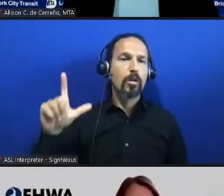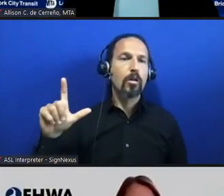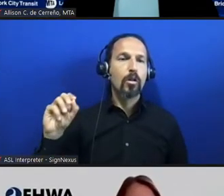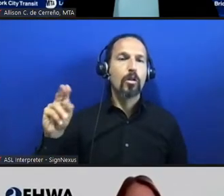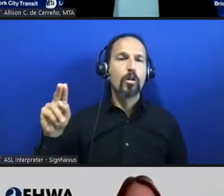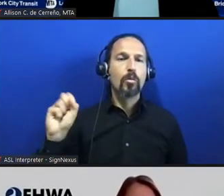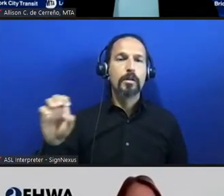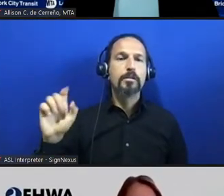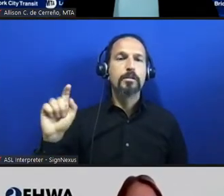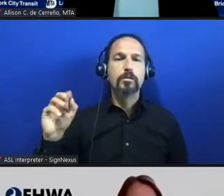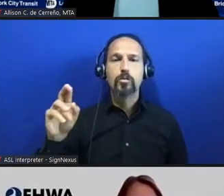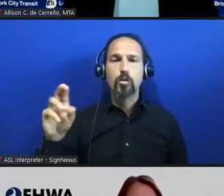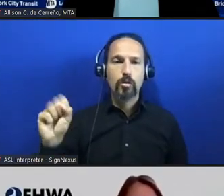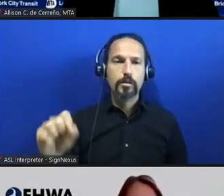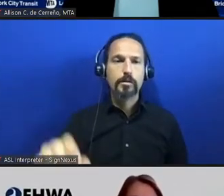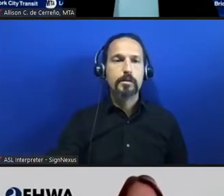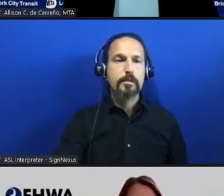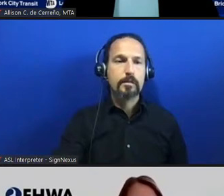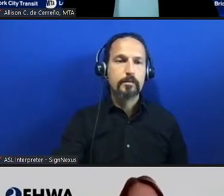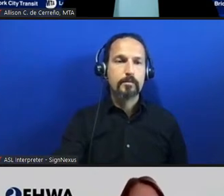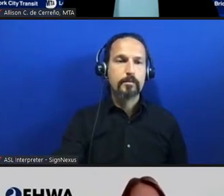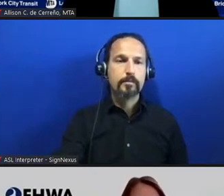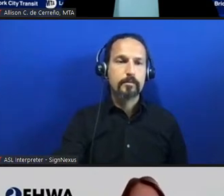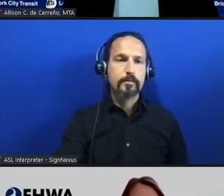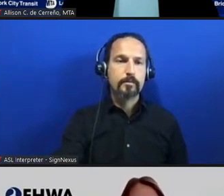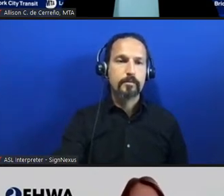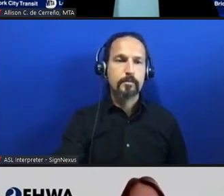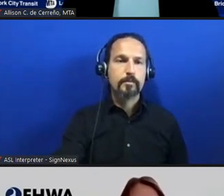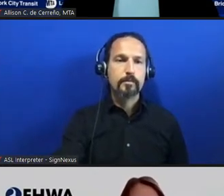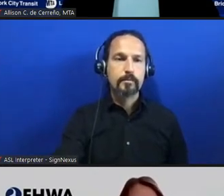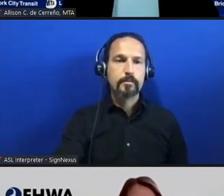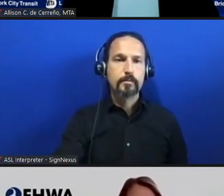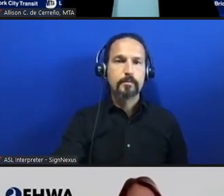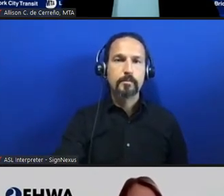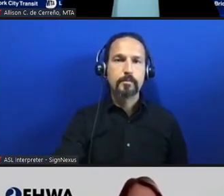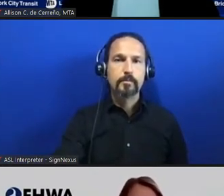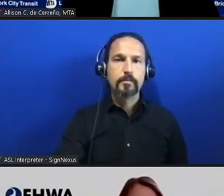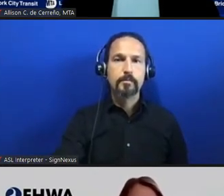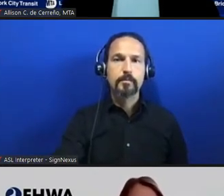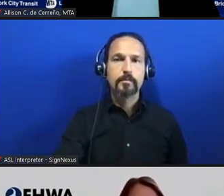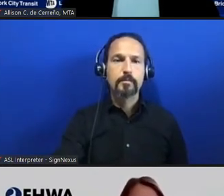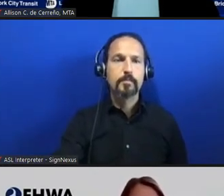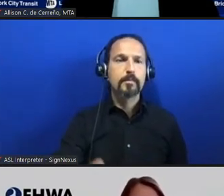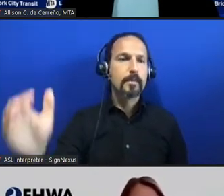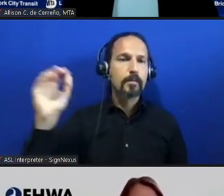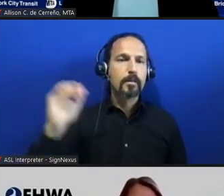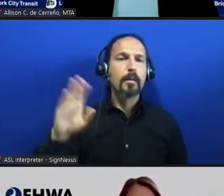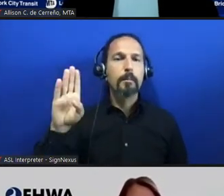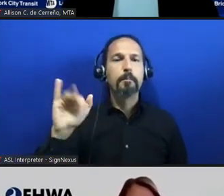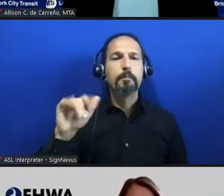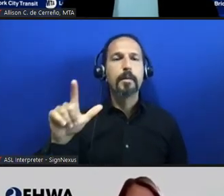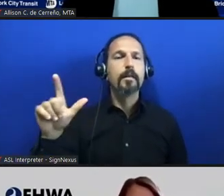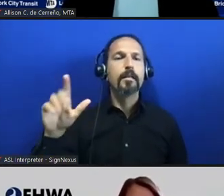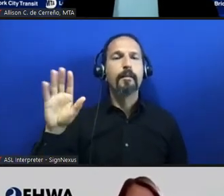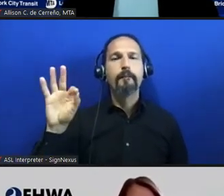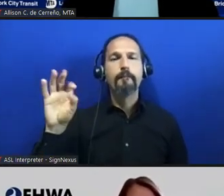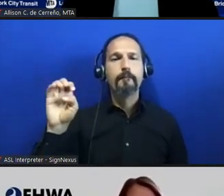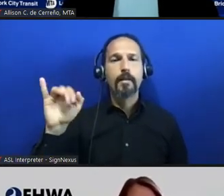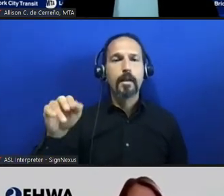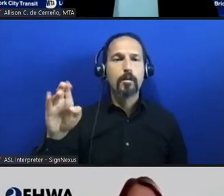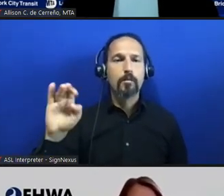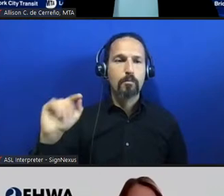followed by Bill Feinberg our next speaker is Bill Feinberg followed by